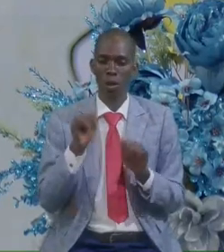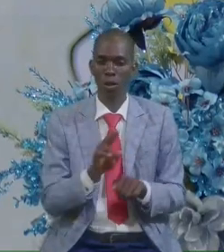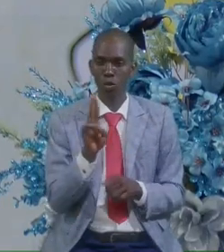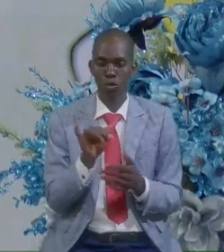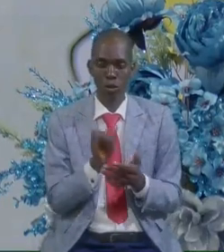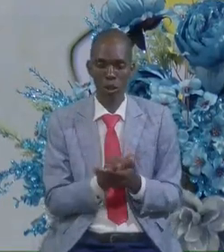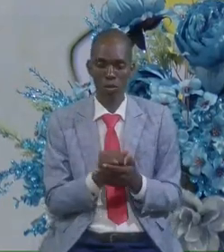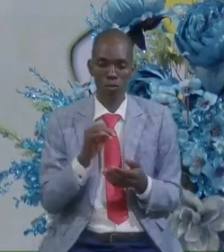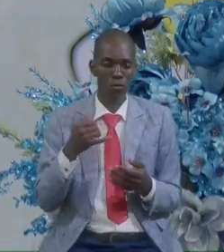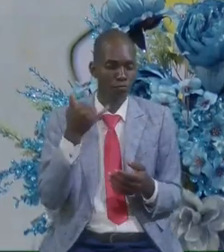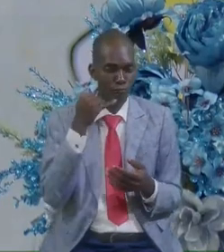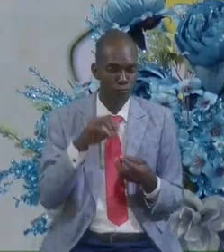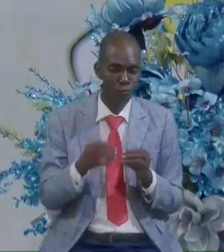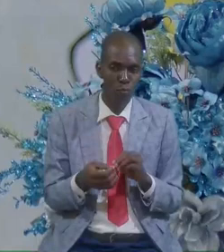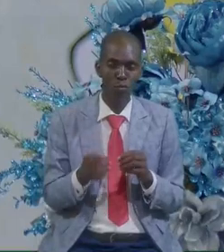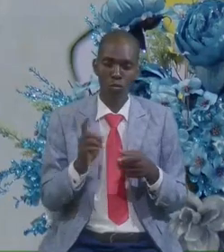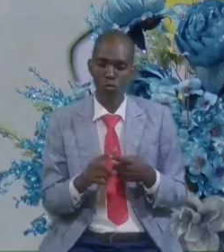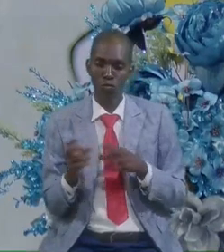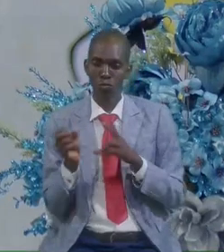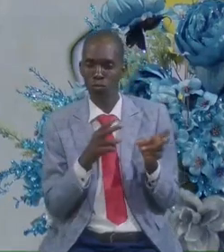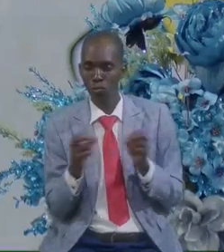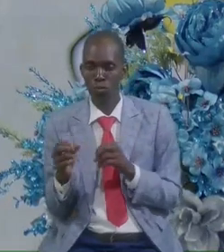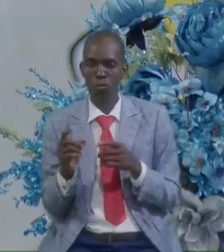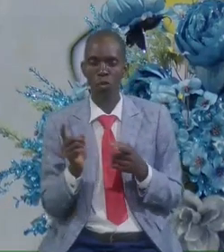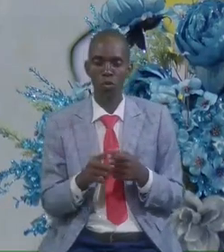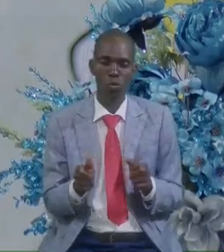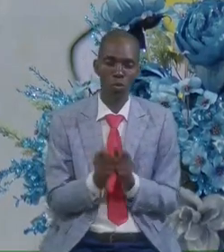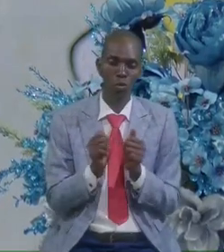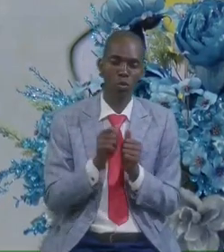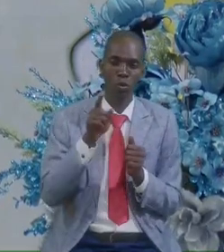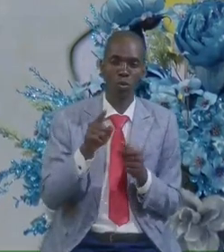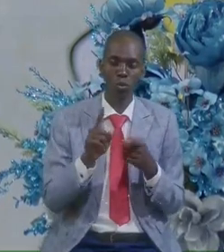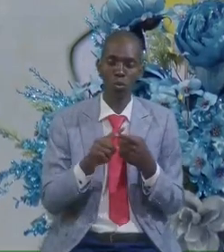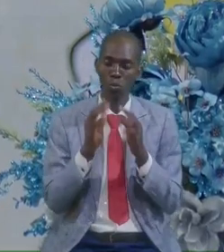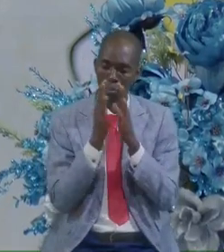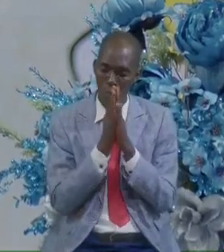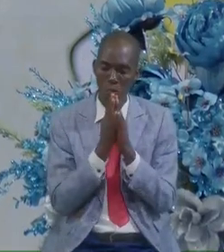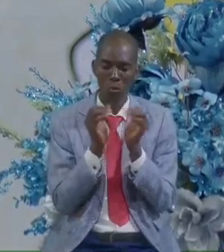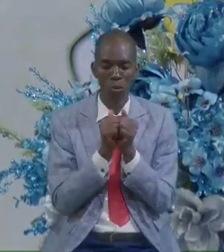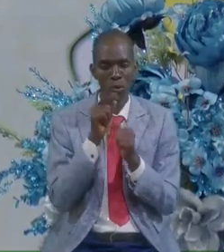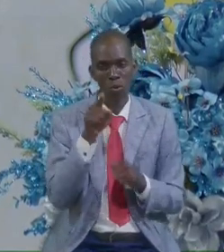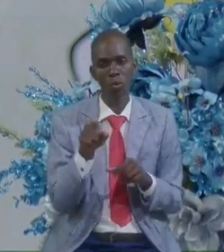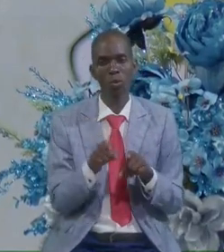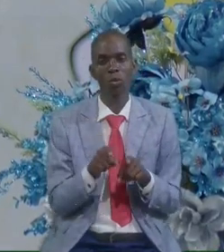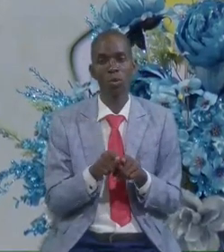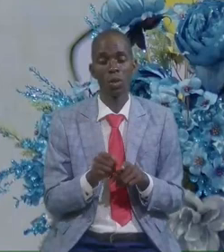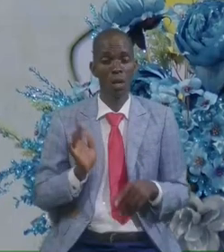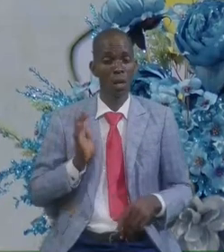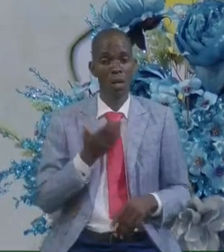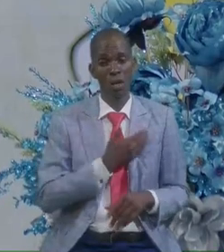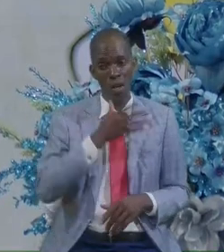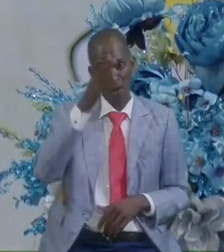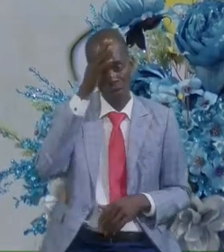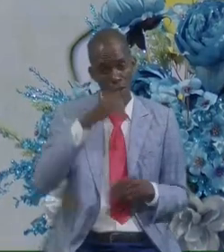you, to encourage you, to pray bon with numéro, you. Un bon numéro de the covenant of GCK wants to know about